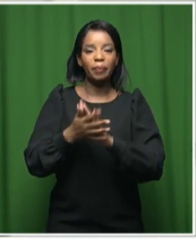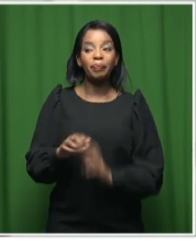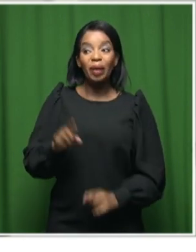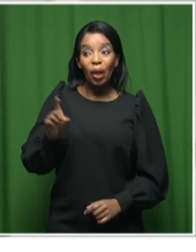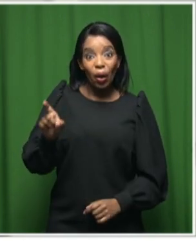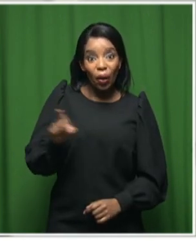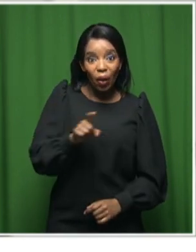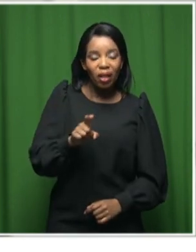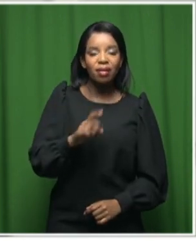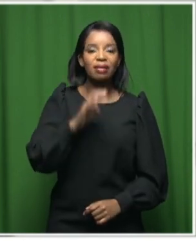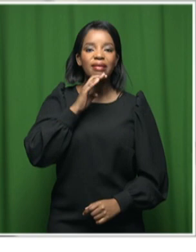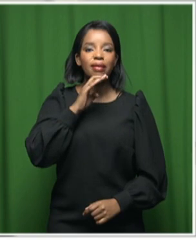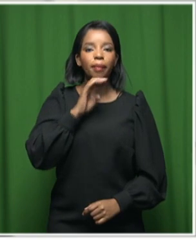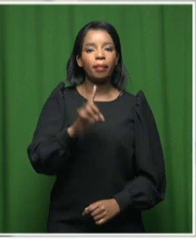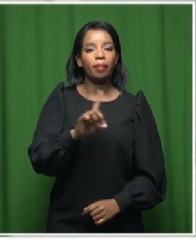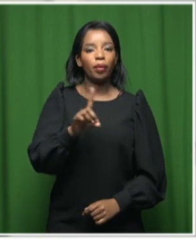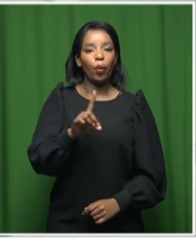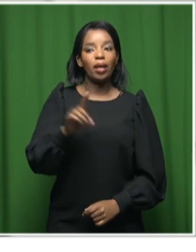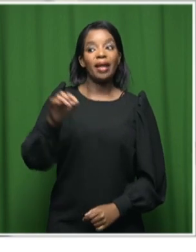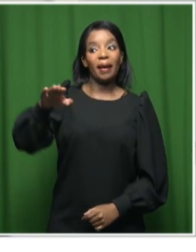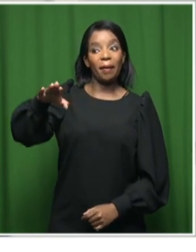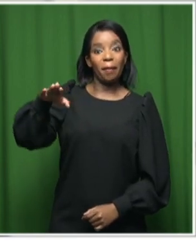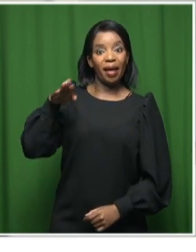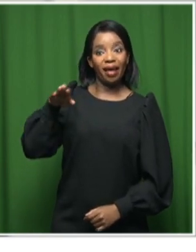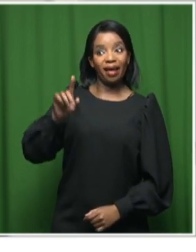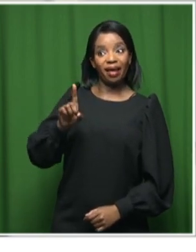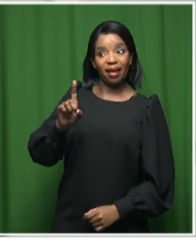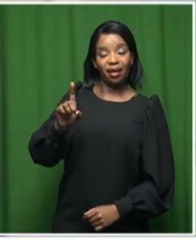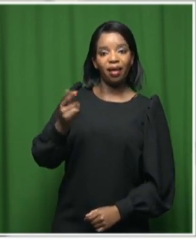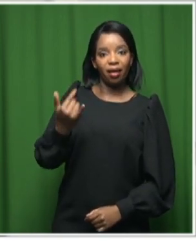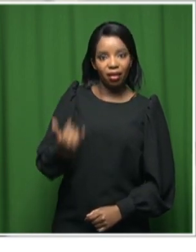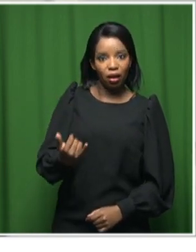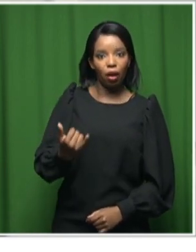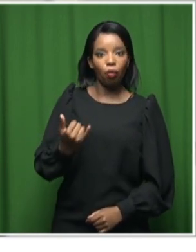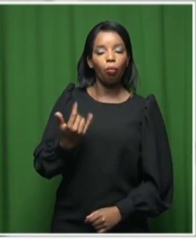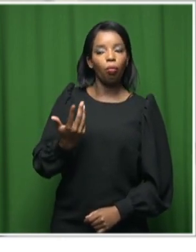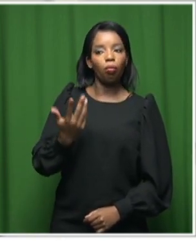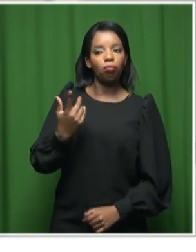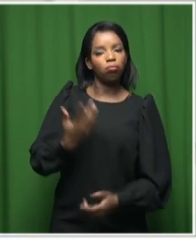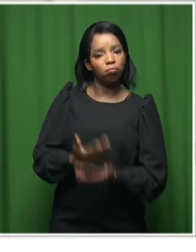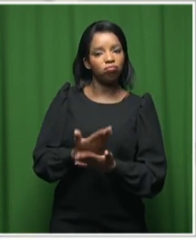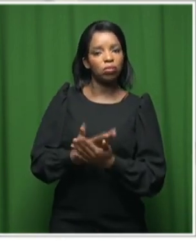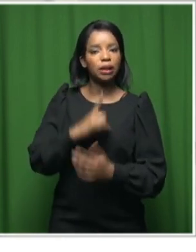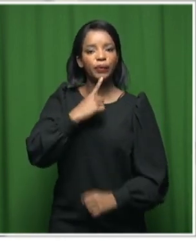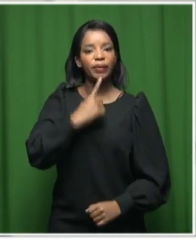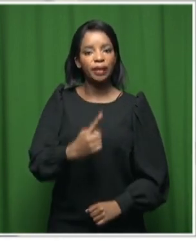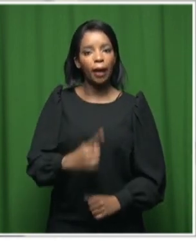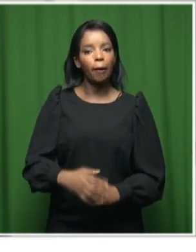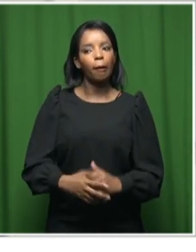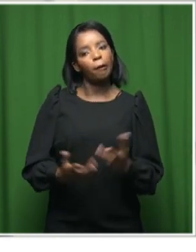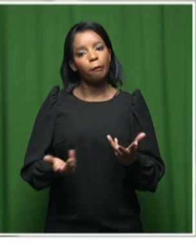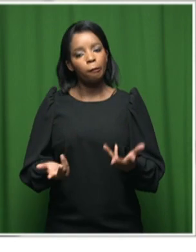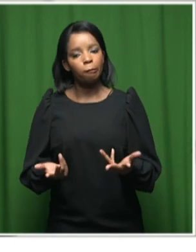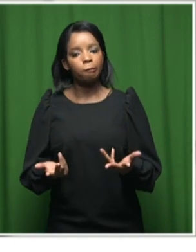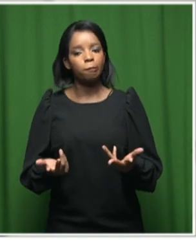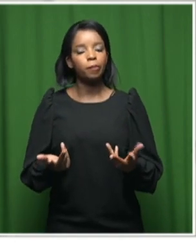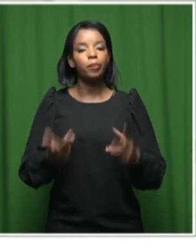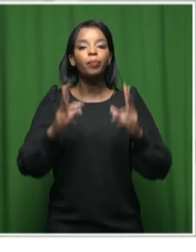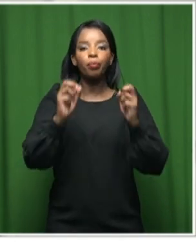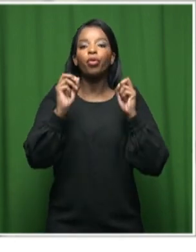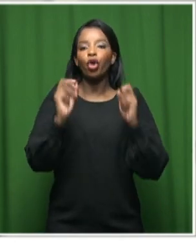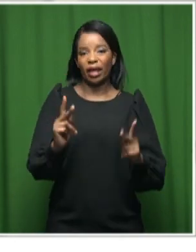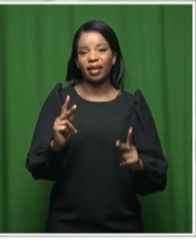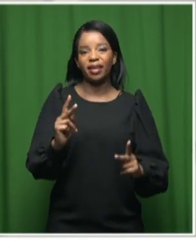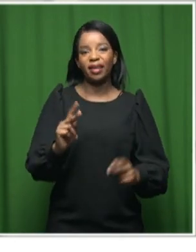the bank to using their models, they are able to say, look, if we are pushing